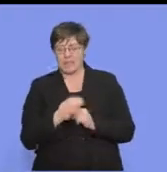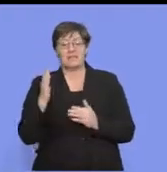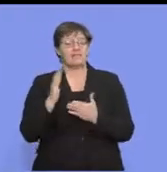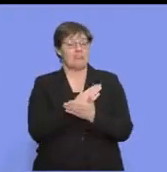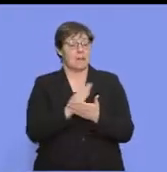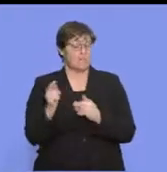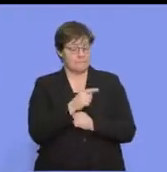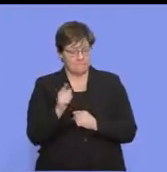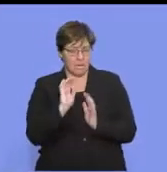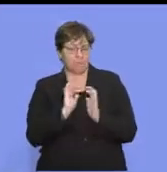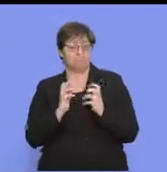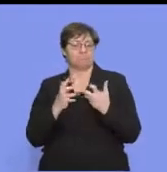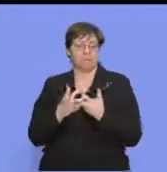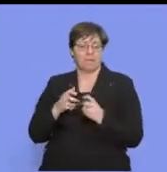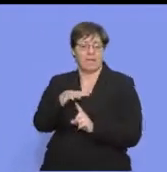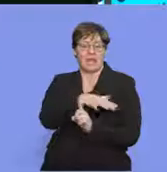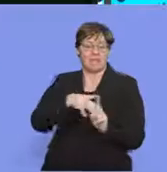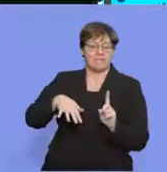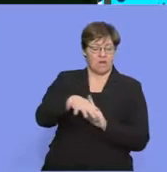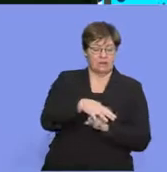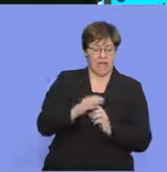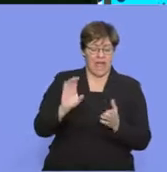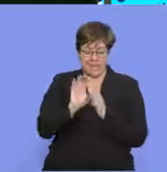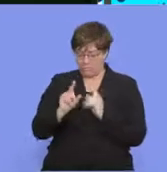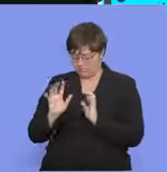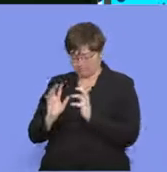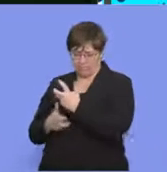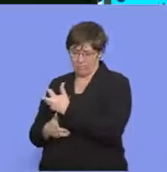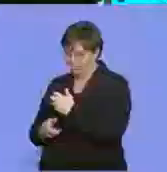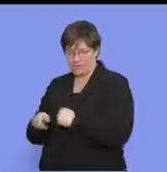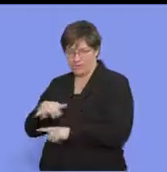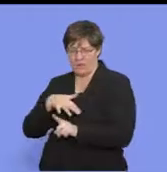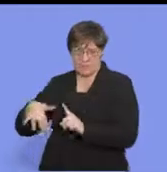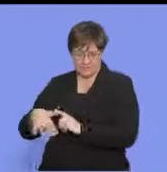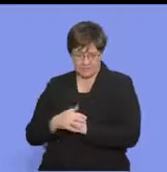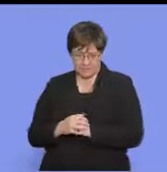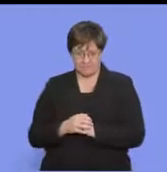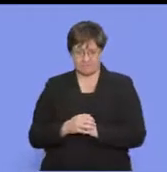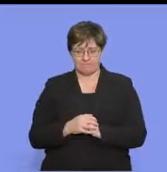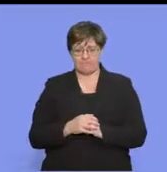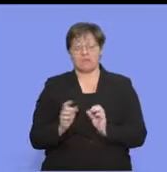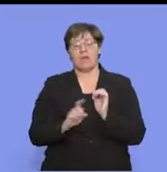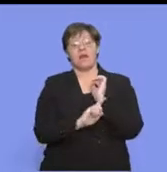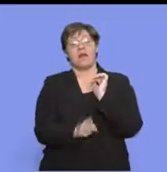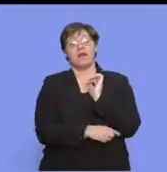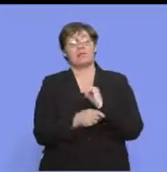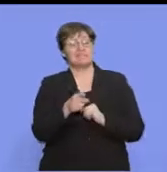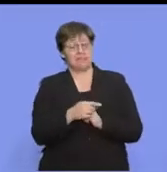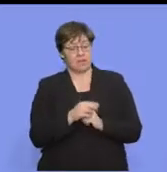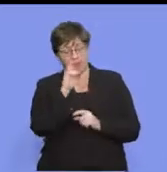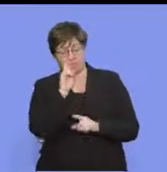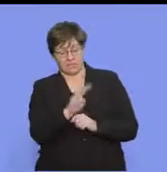characteristics are suitable in an environment and some characteristics are not. All right, and then the last point or the